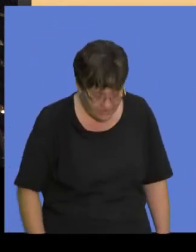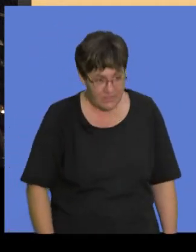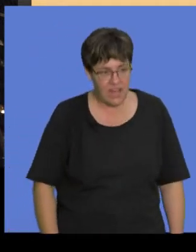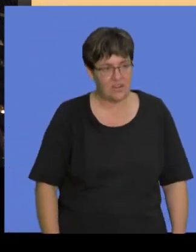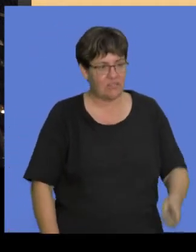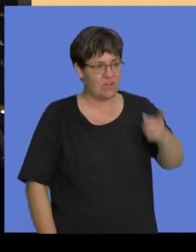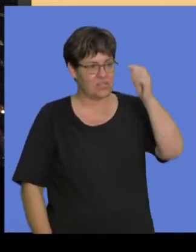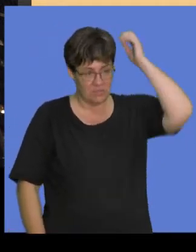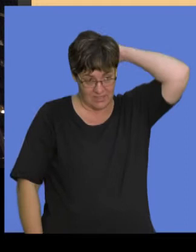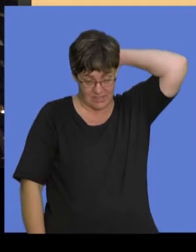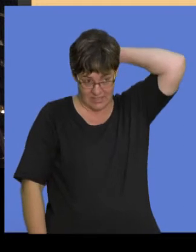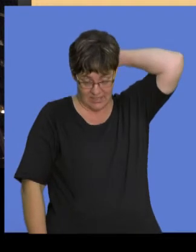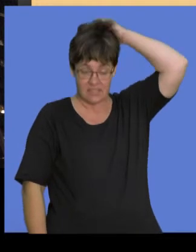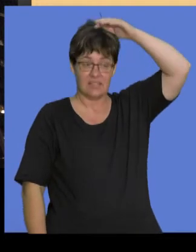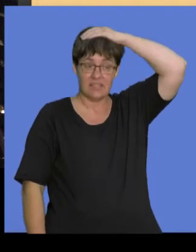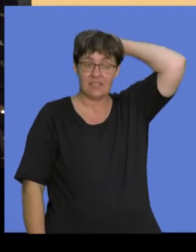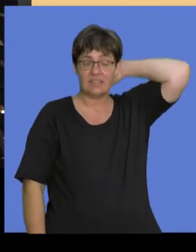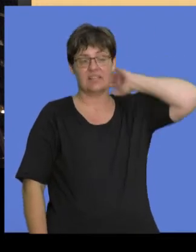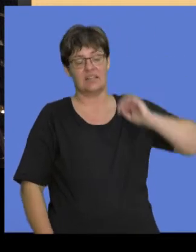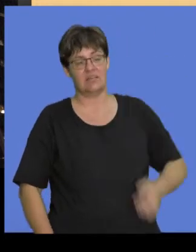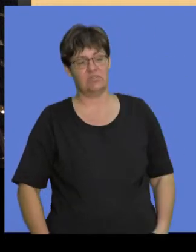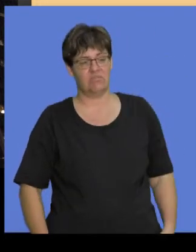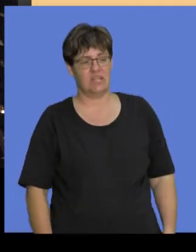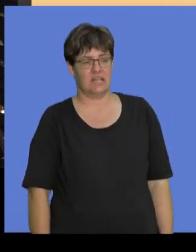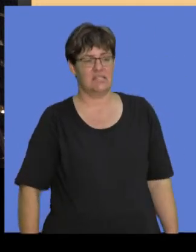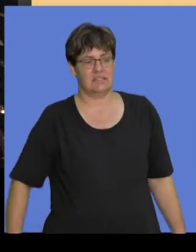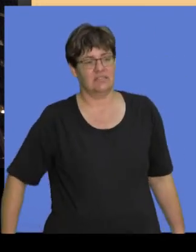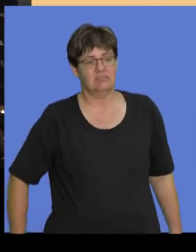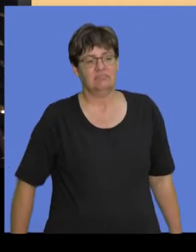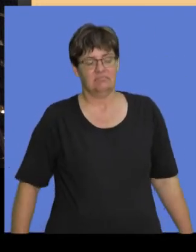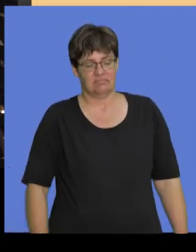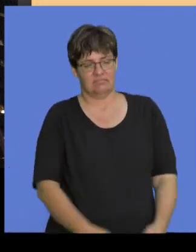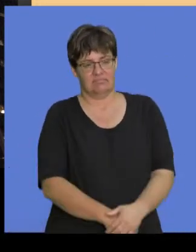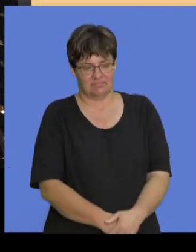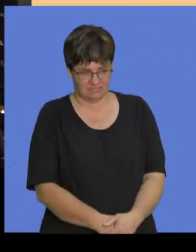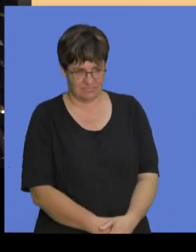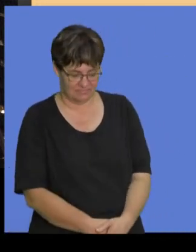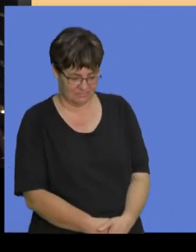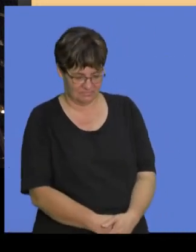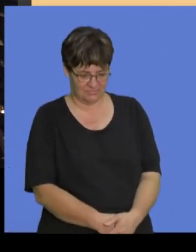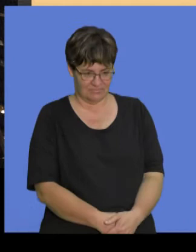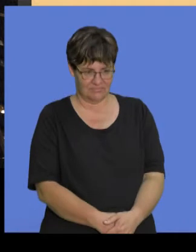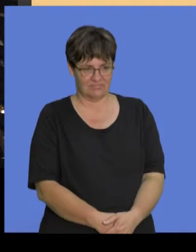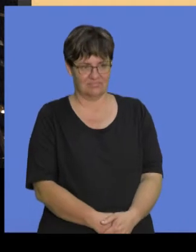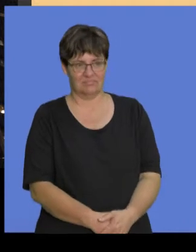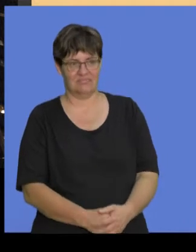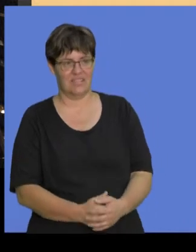I go back? I don't know, Oscar? No, it's fine. Sorry, guys. It's fine, Colin.